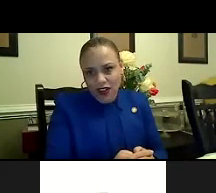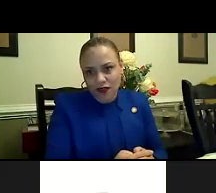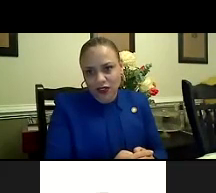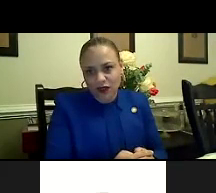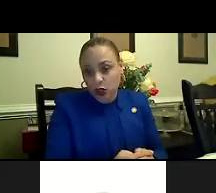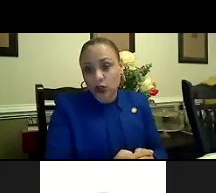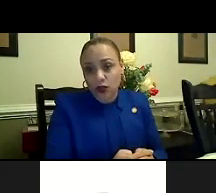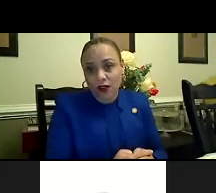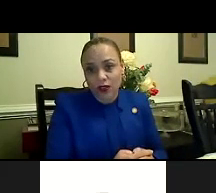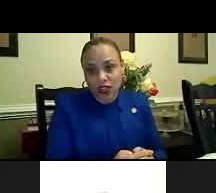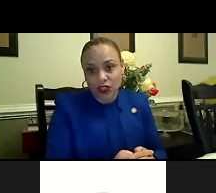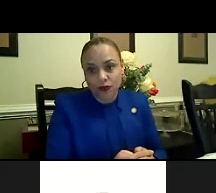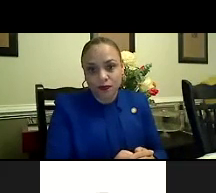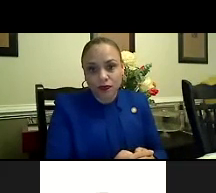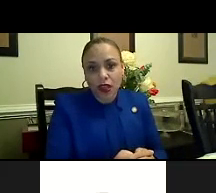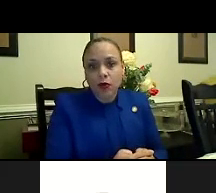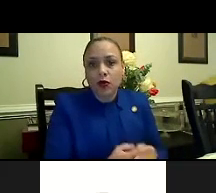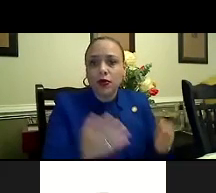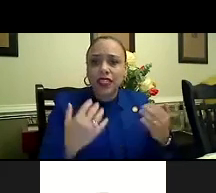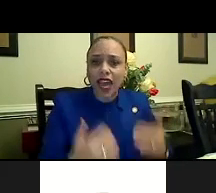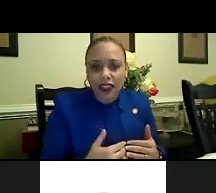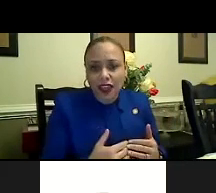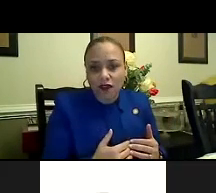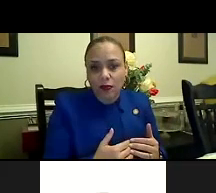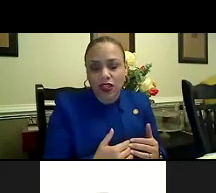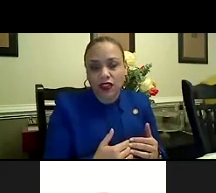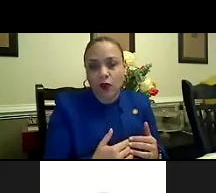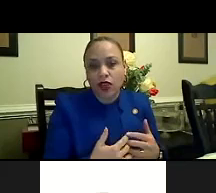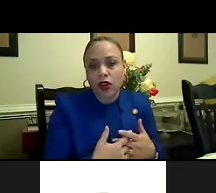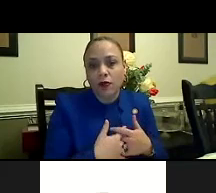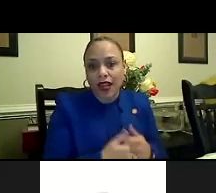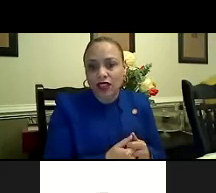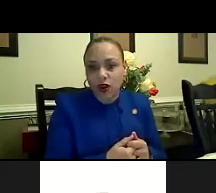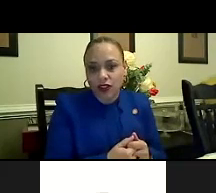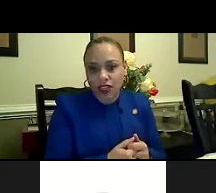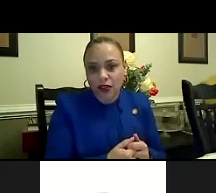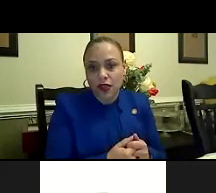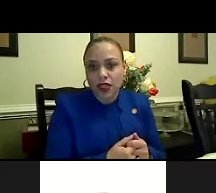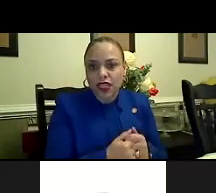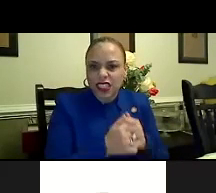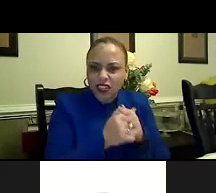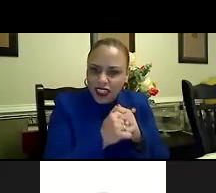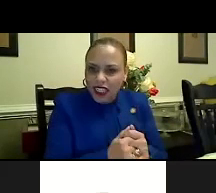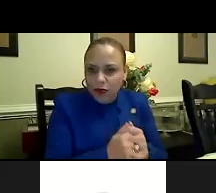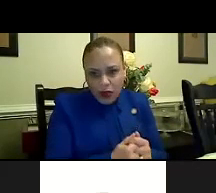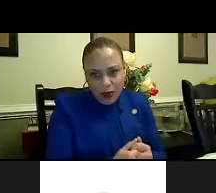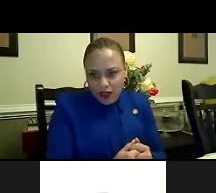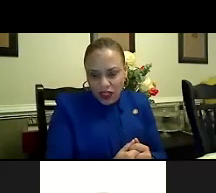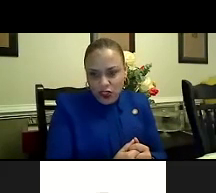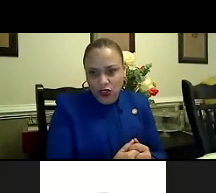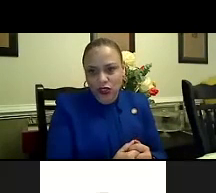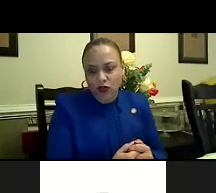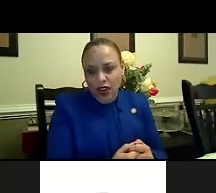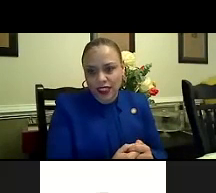interactive virtual conversation. But we'll be taking the information that we learned back to our team to think deeply about